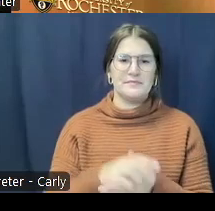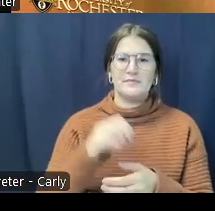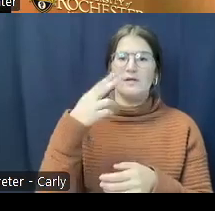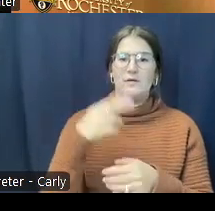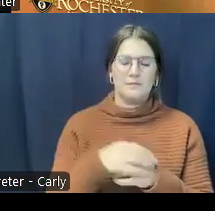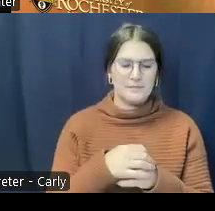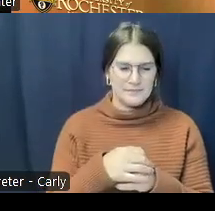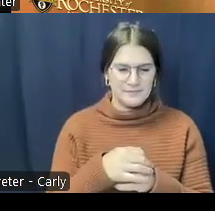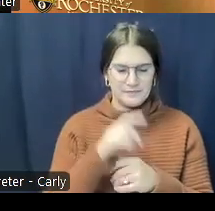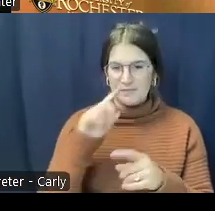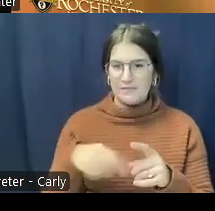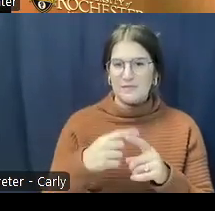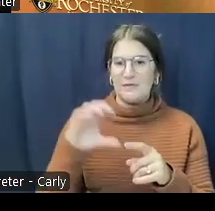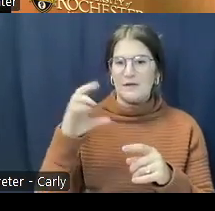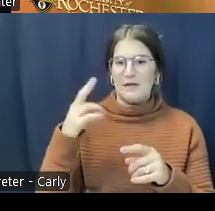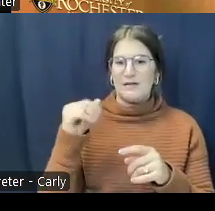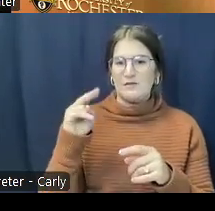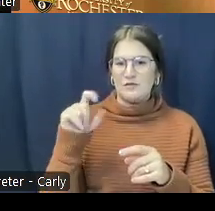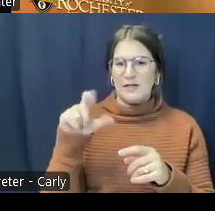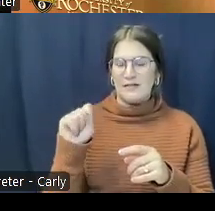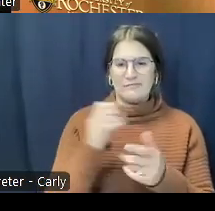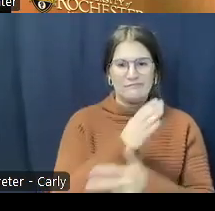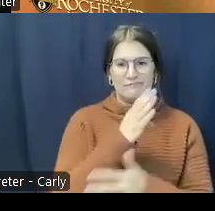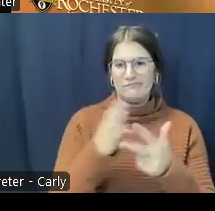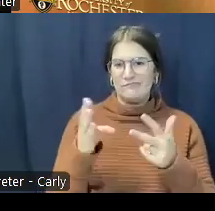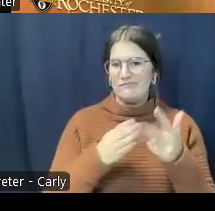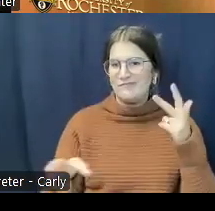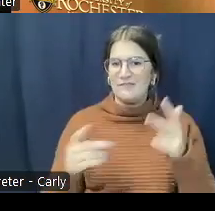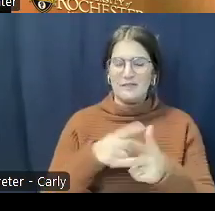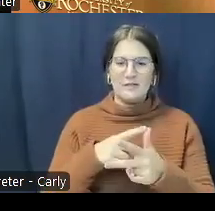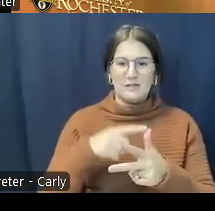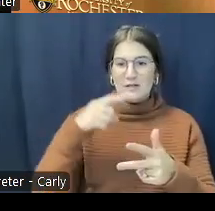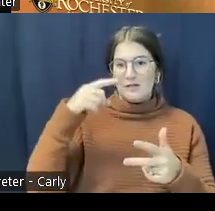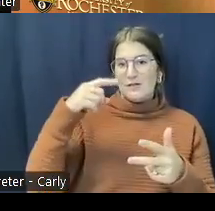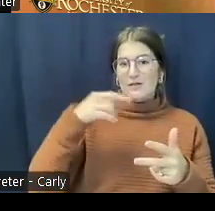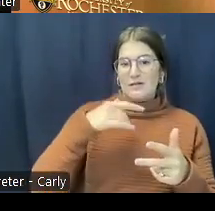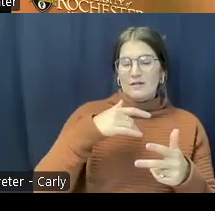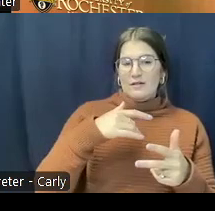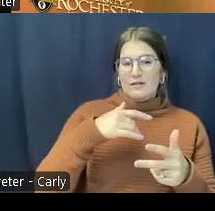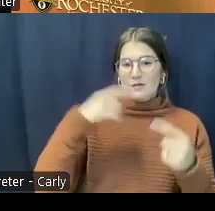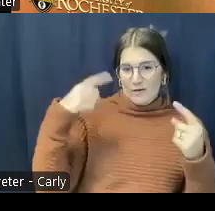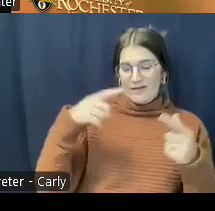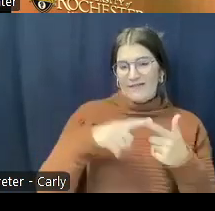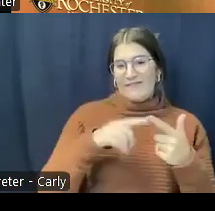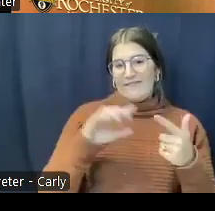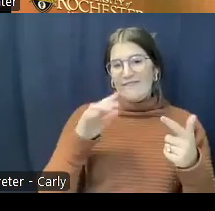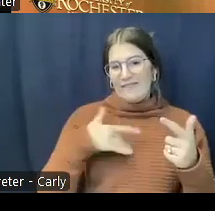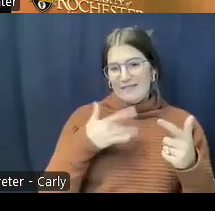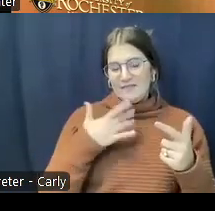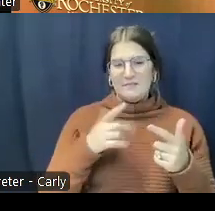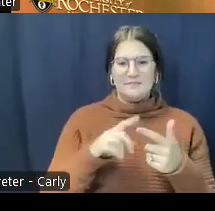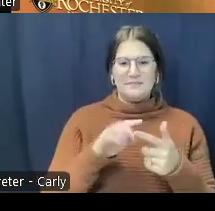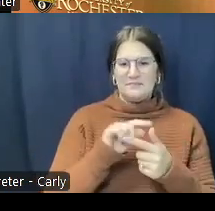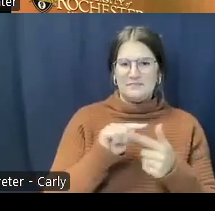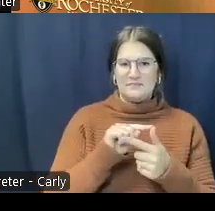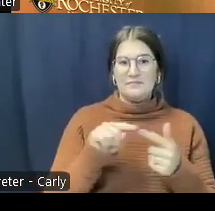Yeah, okay, we're talking about channels of feeling versus cognitive versus affective. So this is an example of a patient where we're